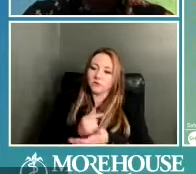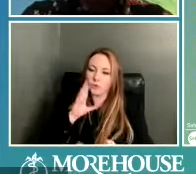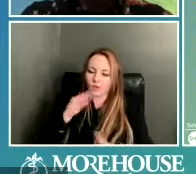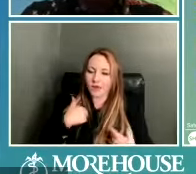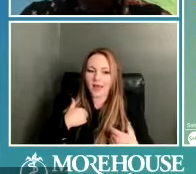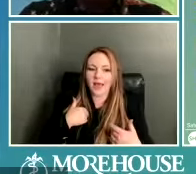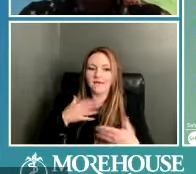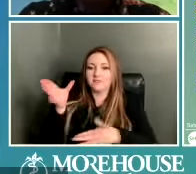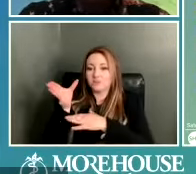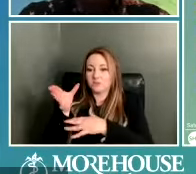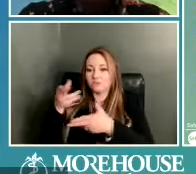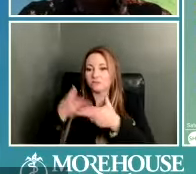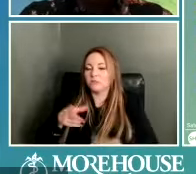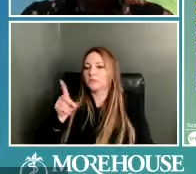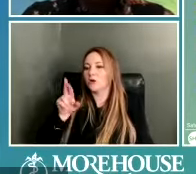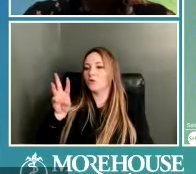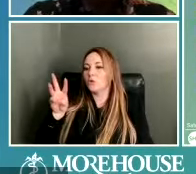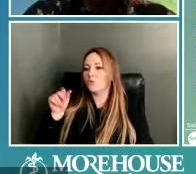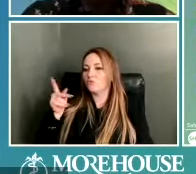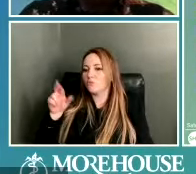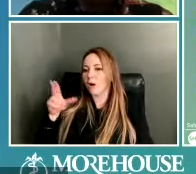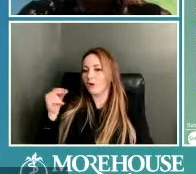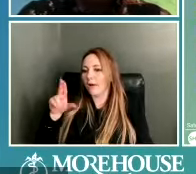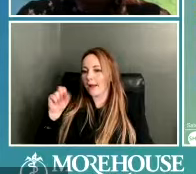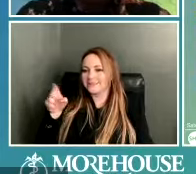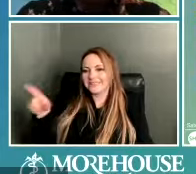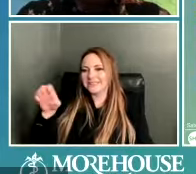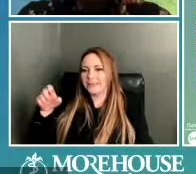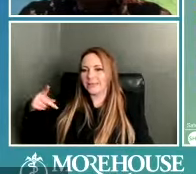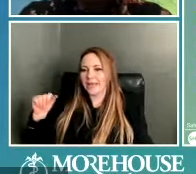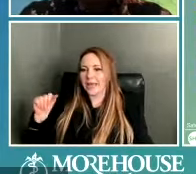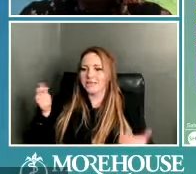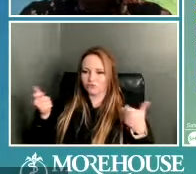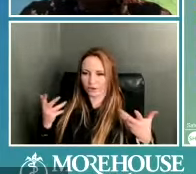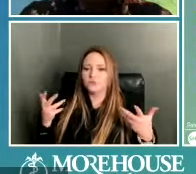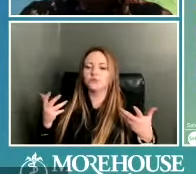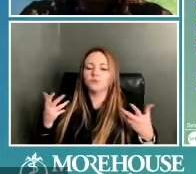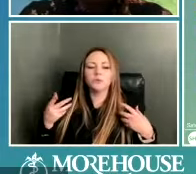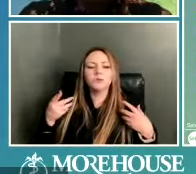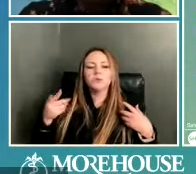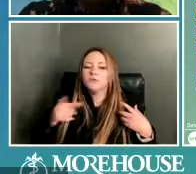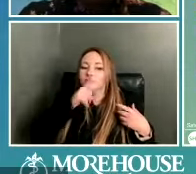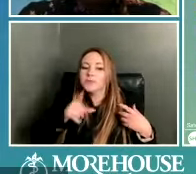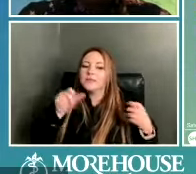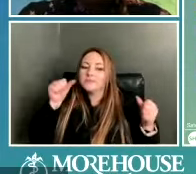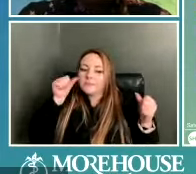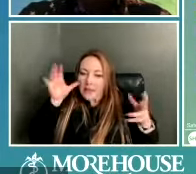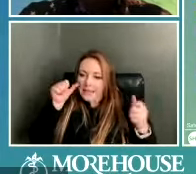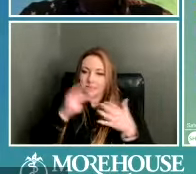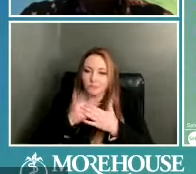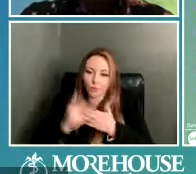speaker was Dr. Waterhouse, who is the EPA director. And so it was a wonderful, wonderful, wonderful program.